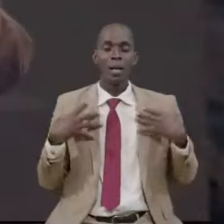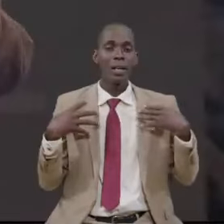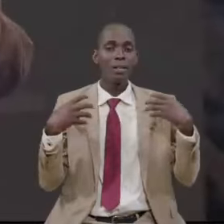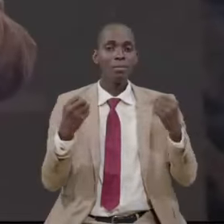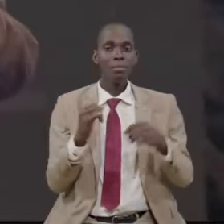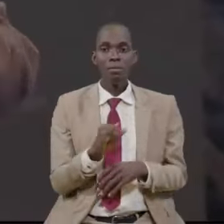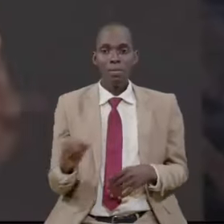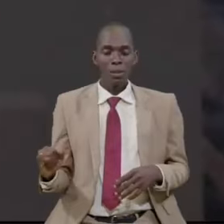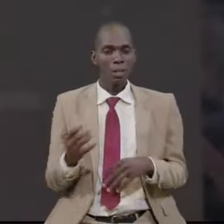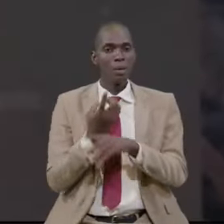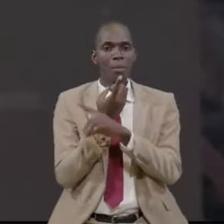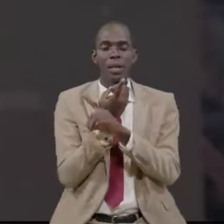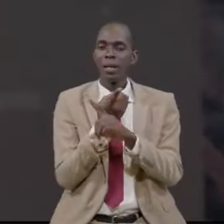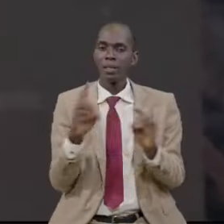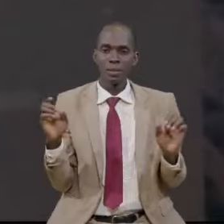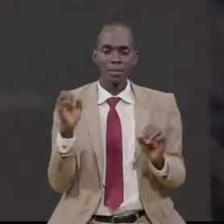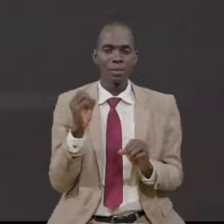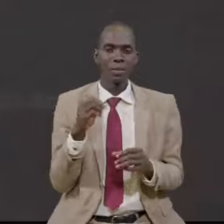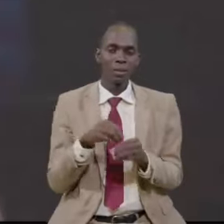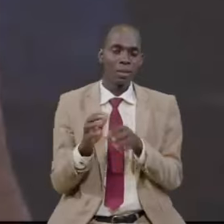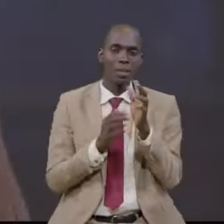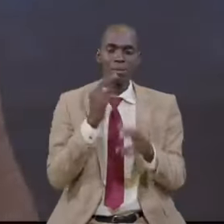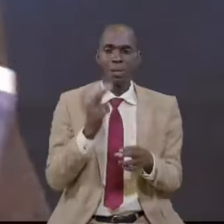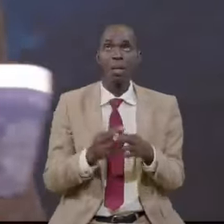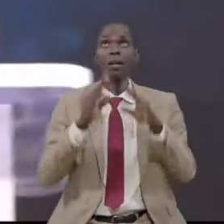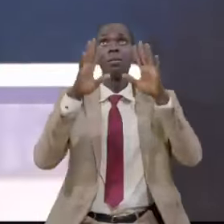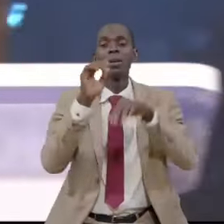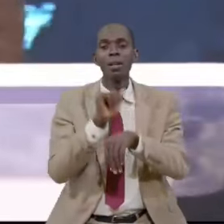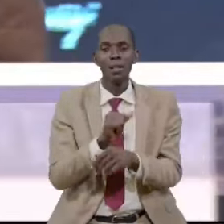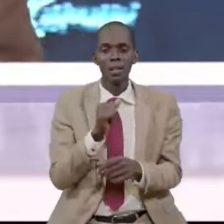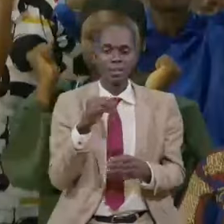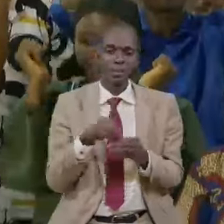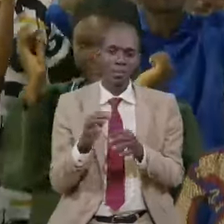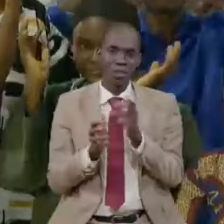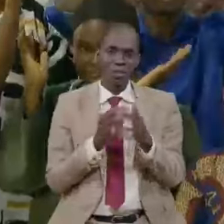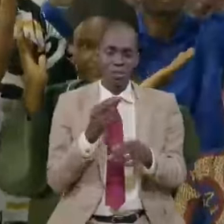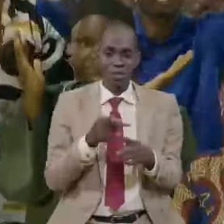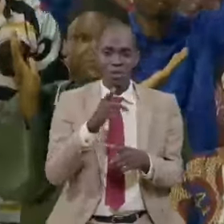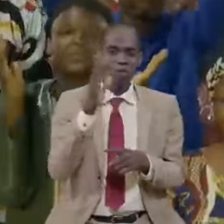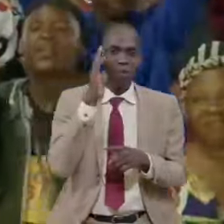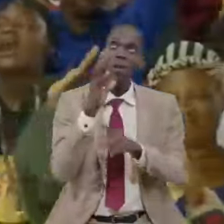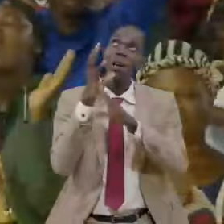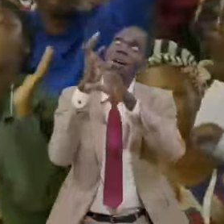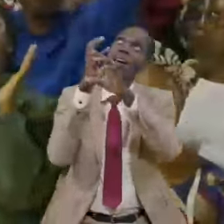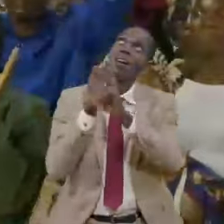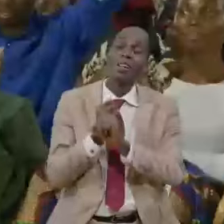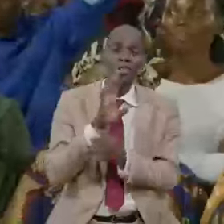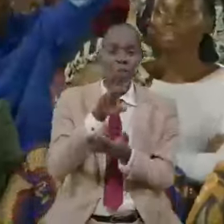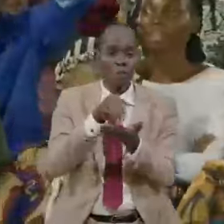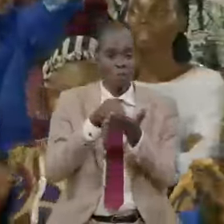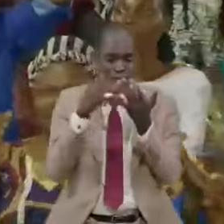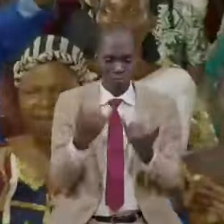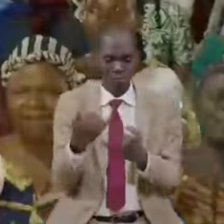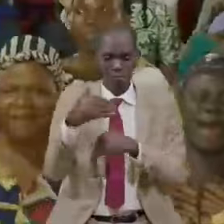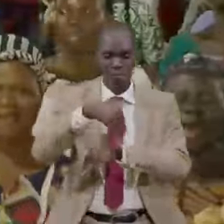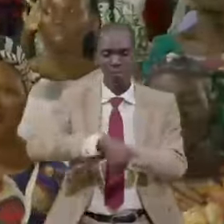deliverance, miracle. You will catch your own tonight in Jesus'